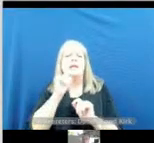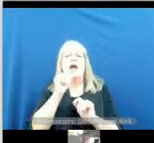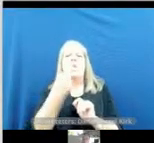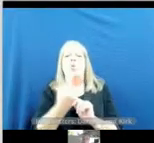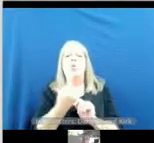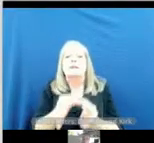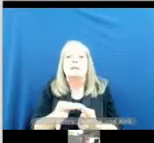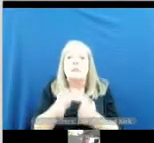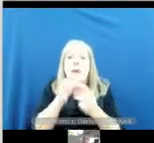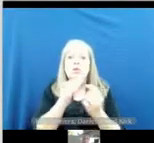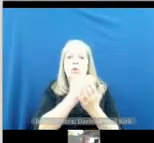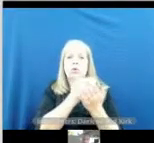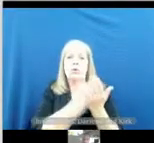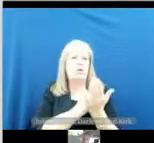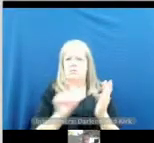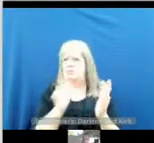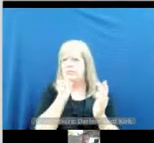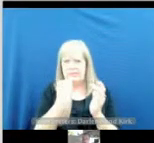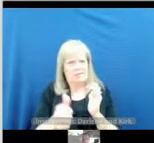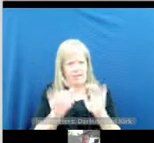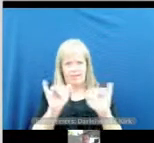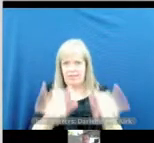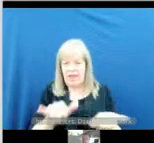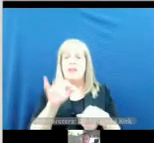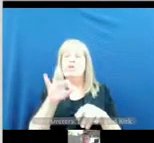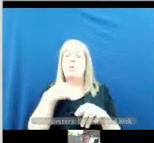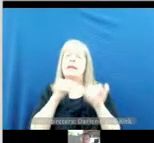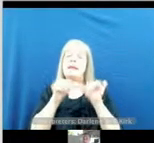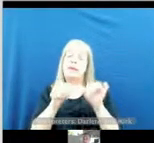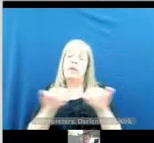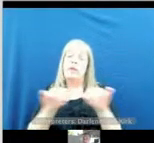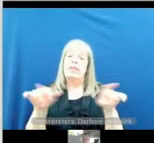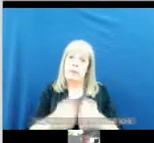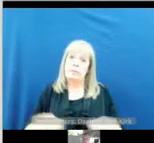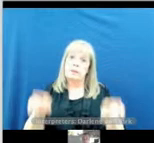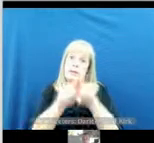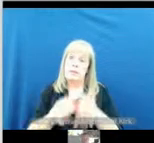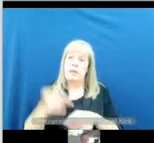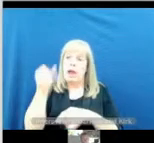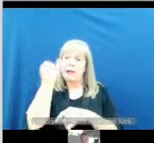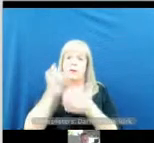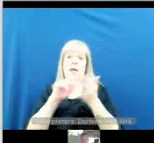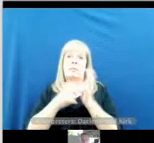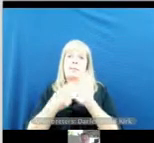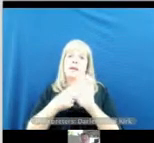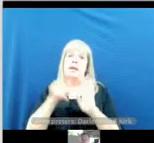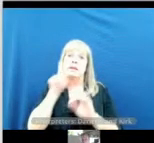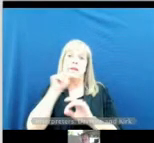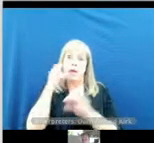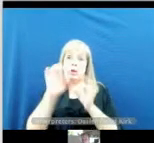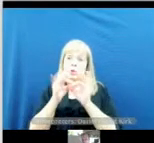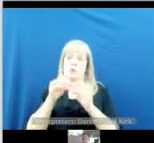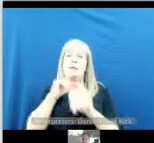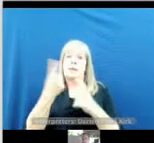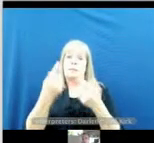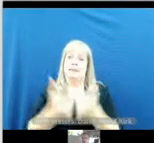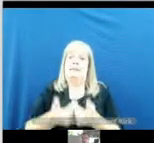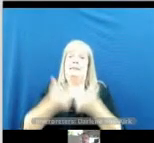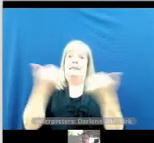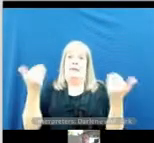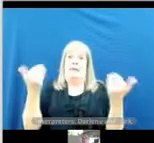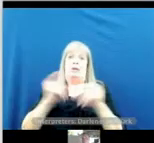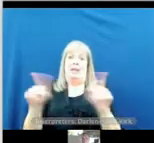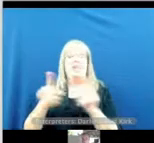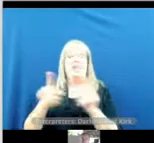because the further we perpetuate this idea of something that's different or separate, that's what it will remain, and that's how